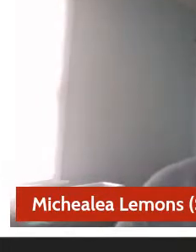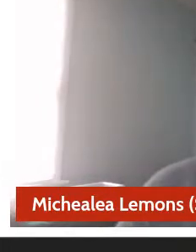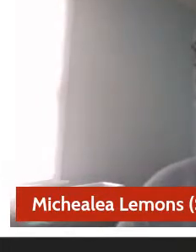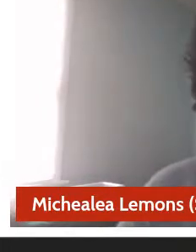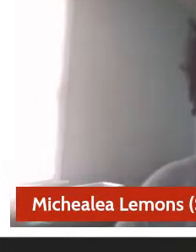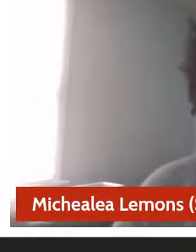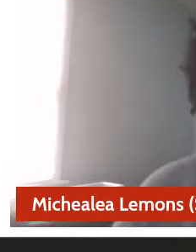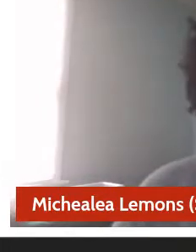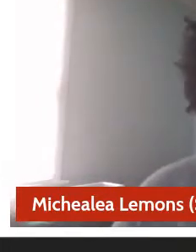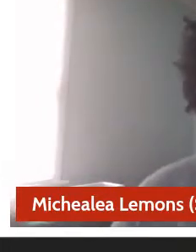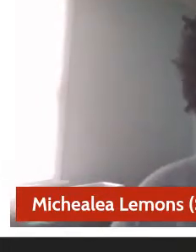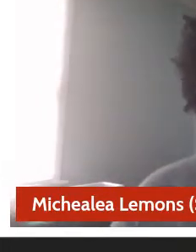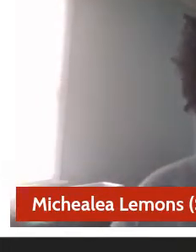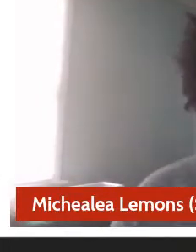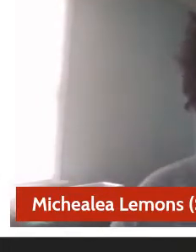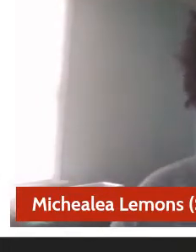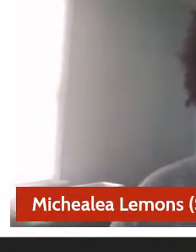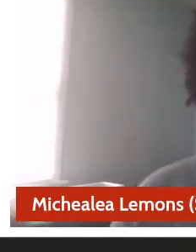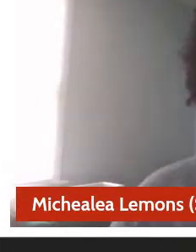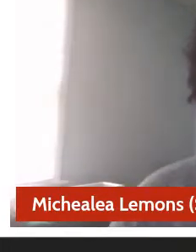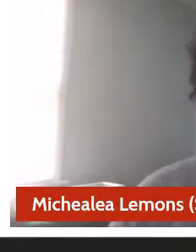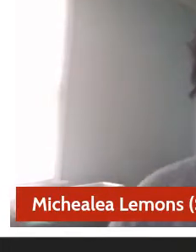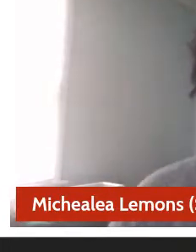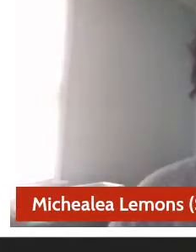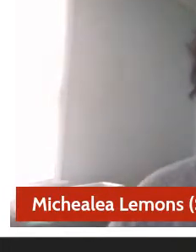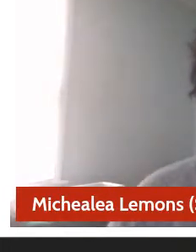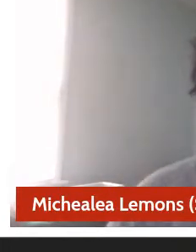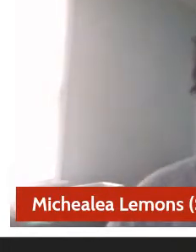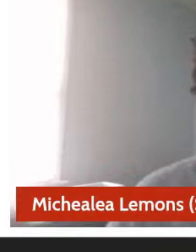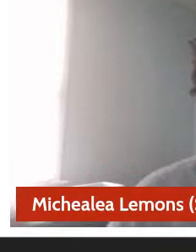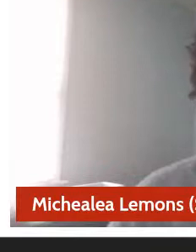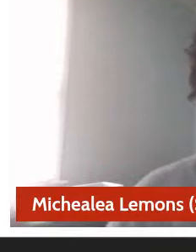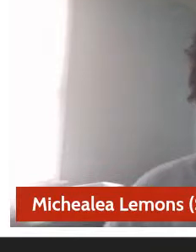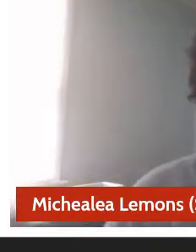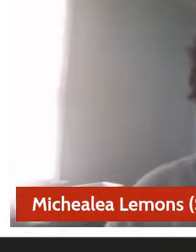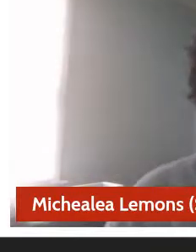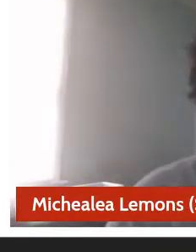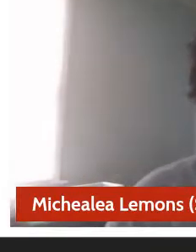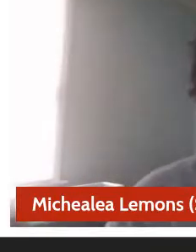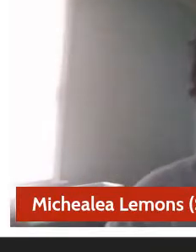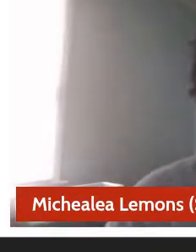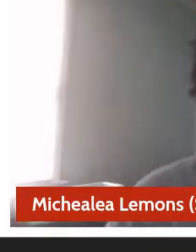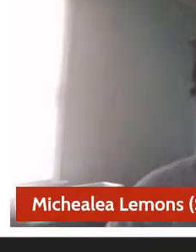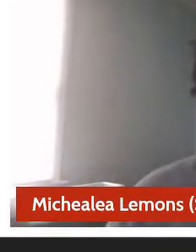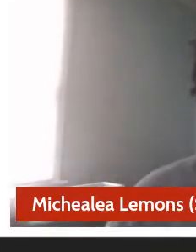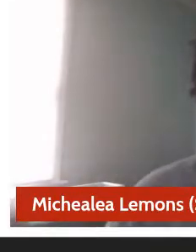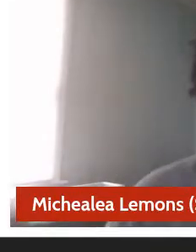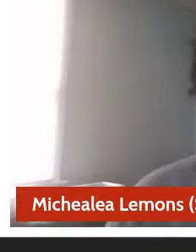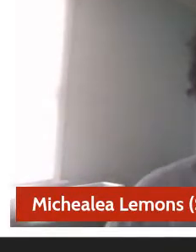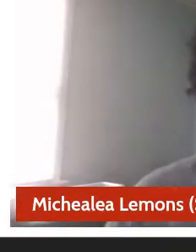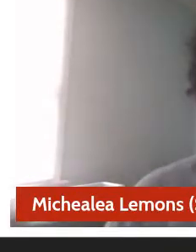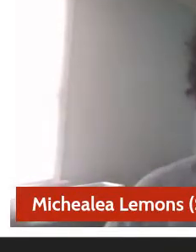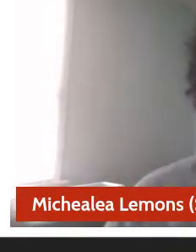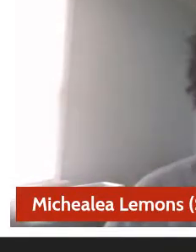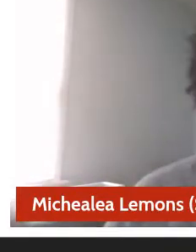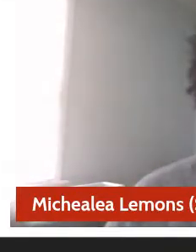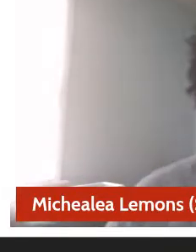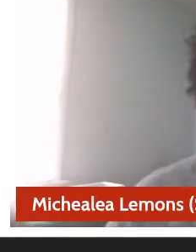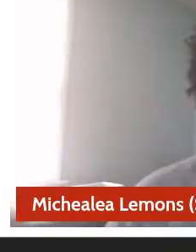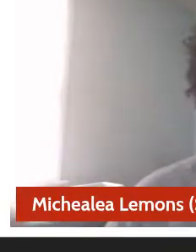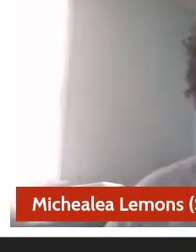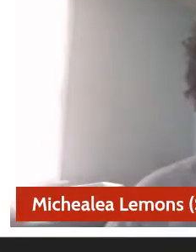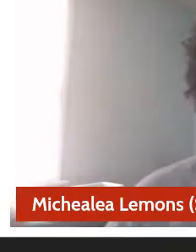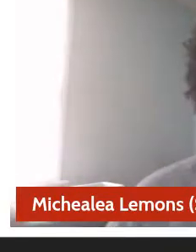Language interpreter and is certified through the Registry of Interpreters for the Deaf. She is also the director of deaf ministries in a